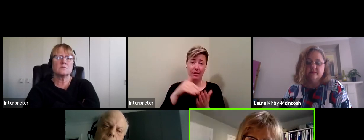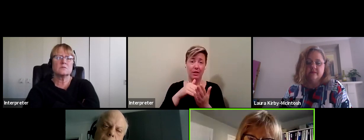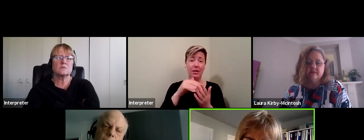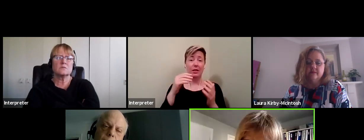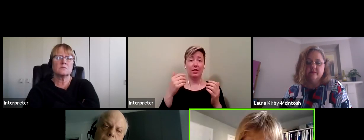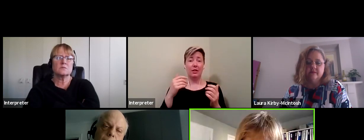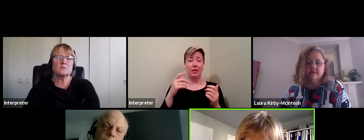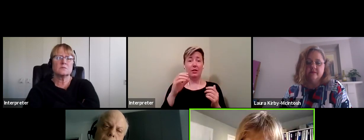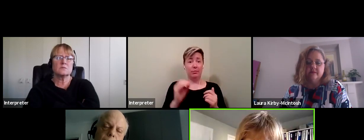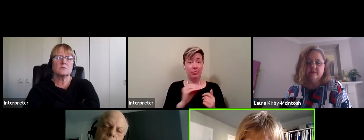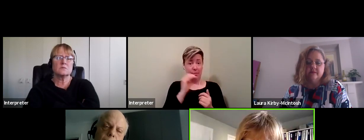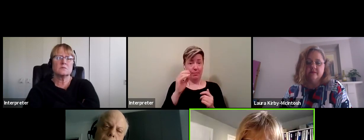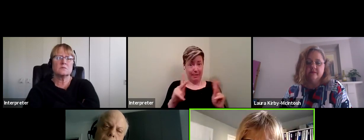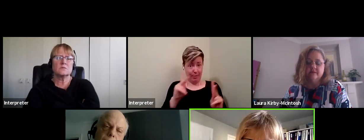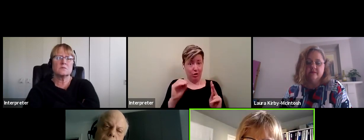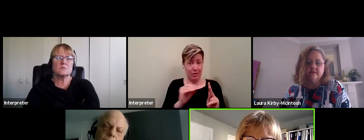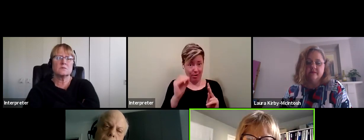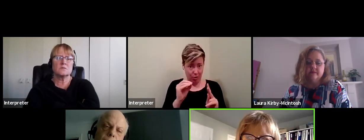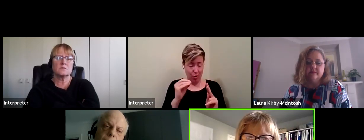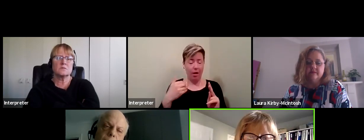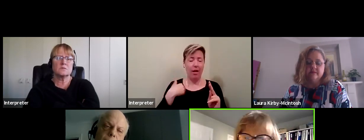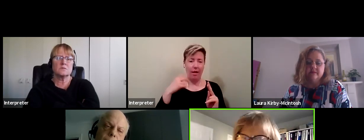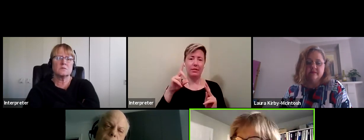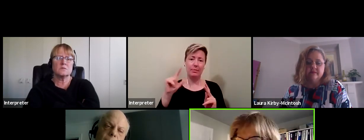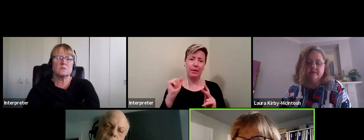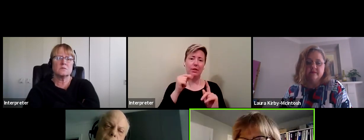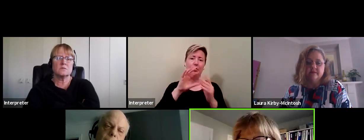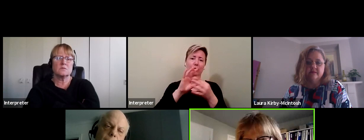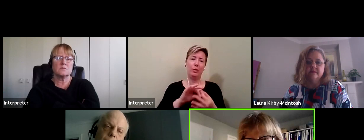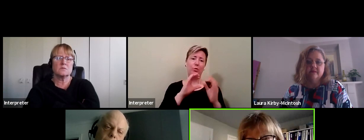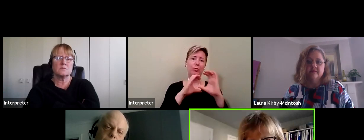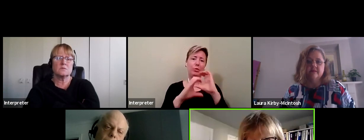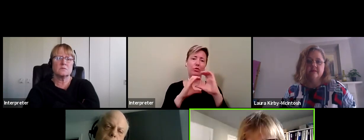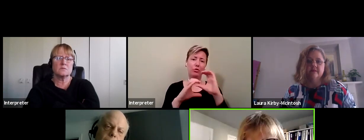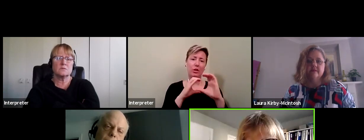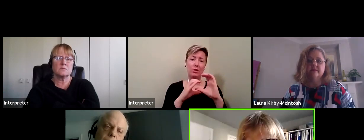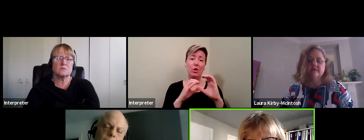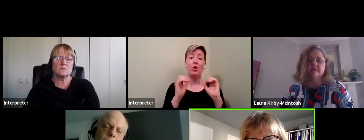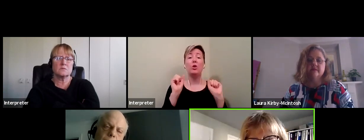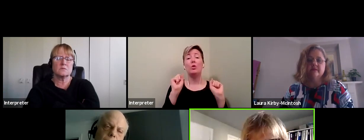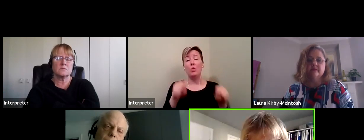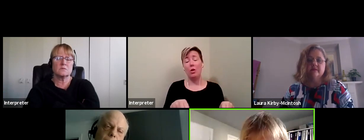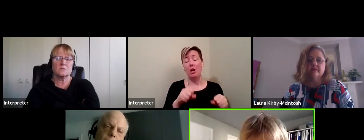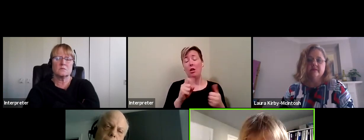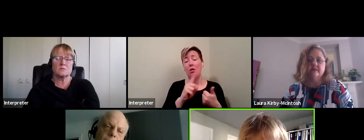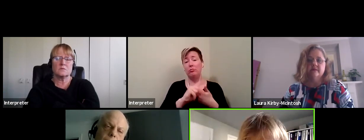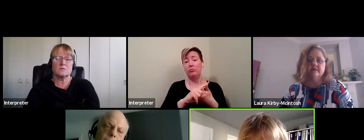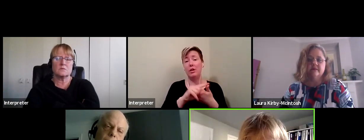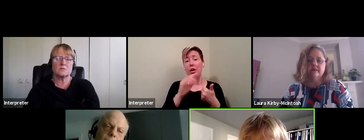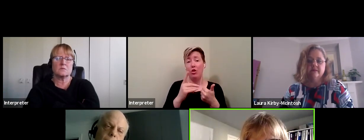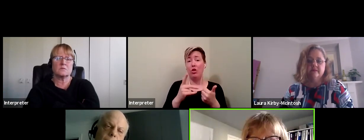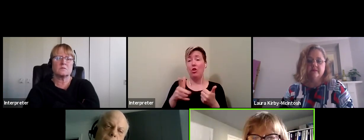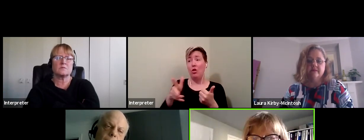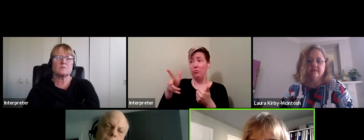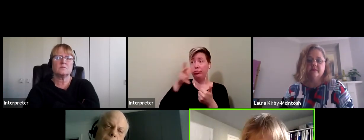disabilities that affect their communication. And that can affect their understanding of what somebody's saying to